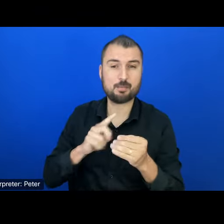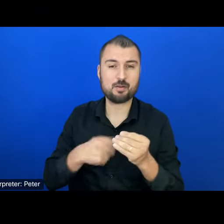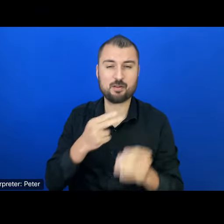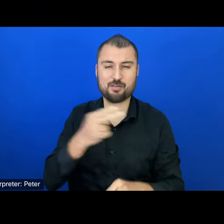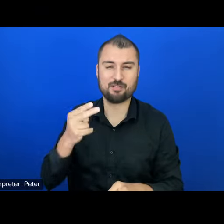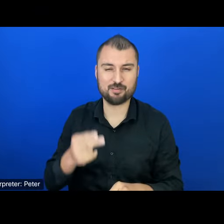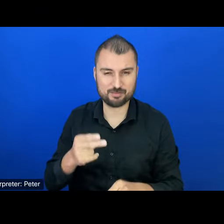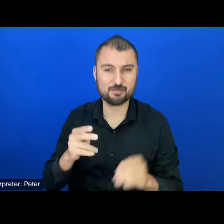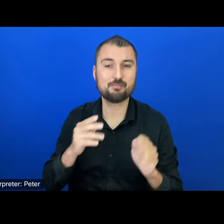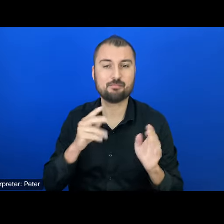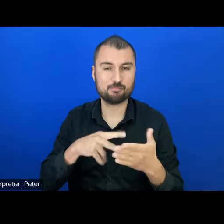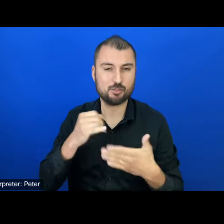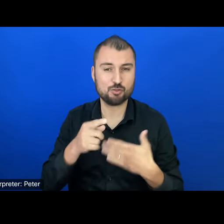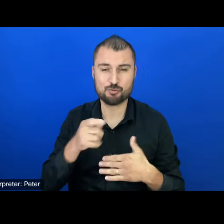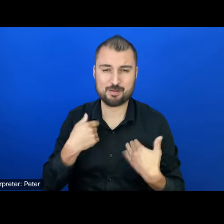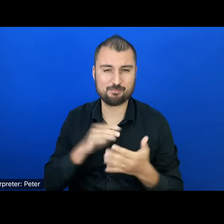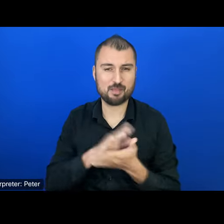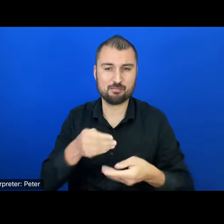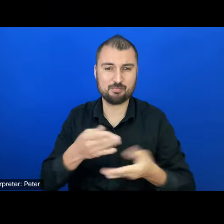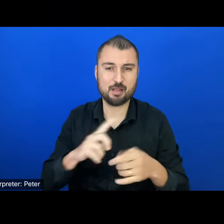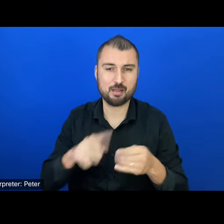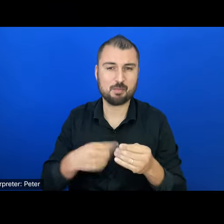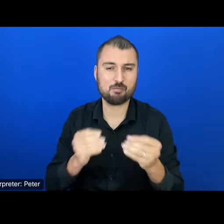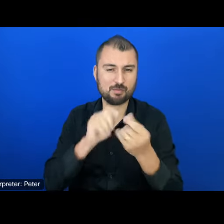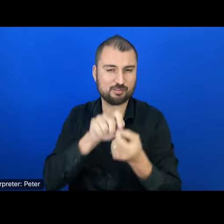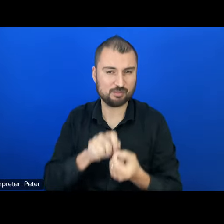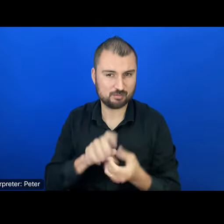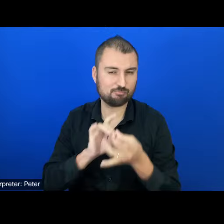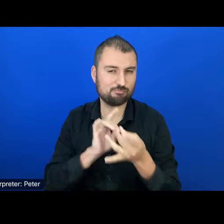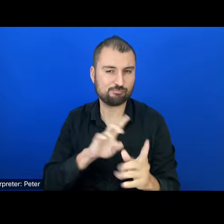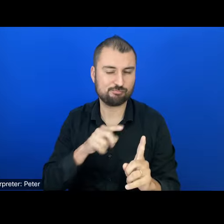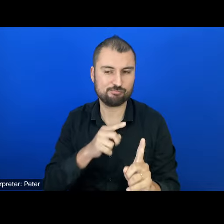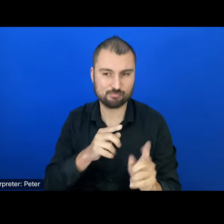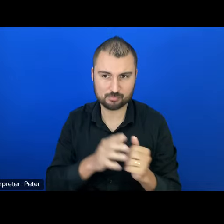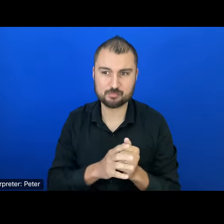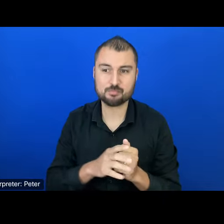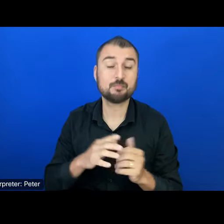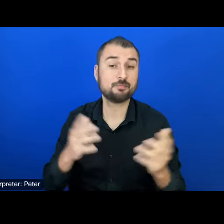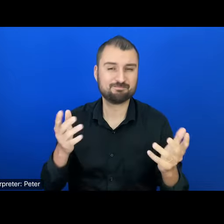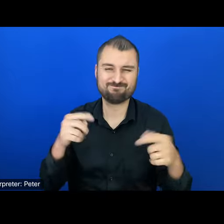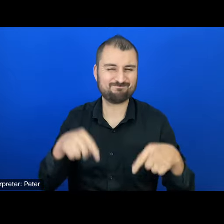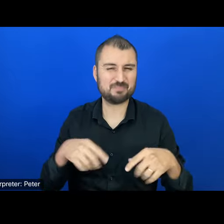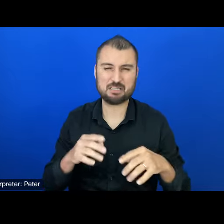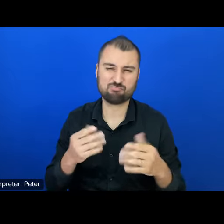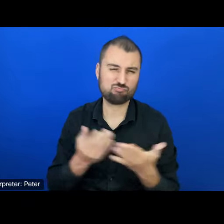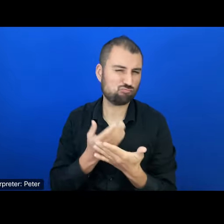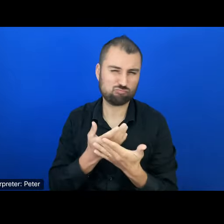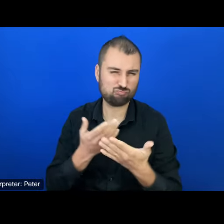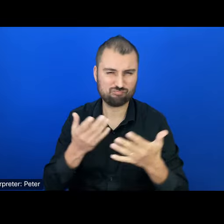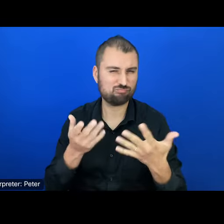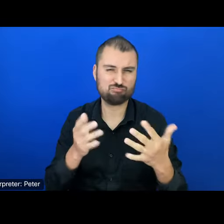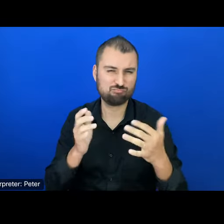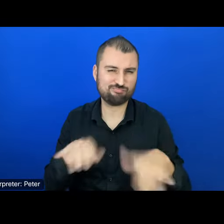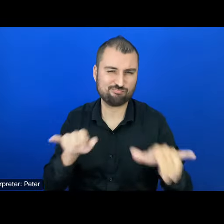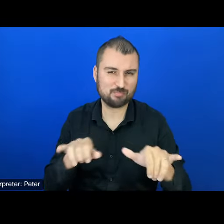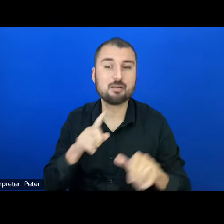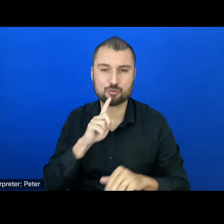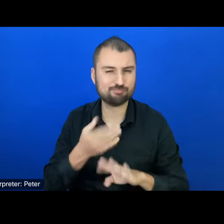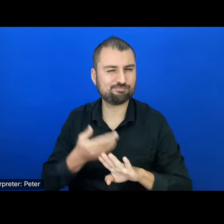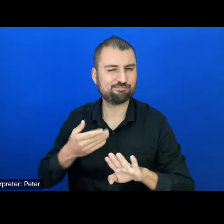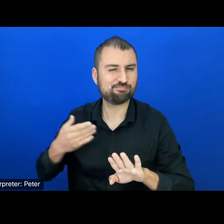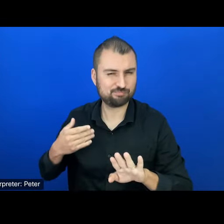project. You should have a handout with a little more detailed information regarding this. This is nothing new. I think most of you have all heard this proposal in the